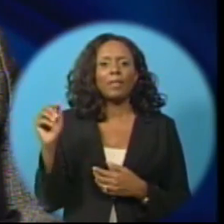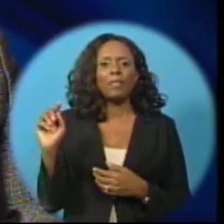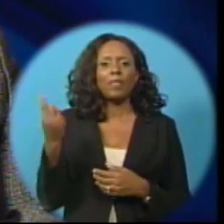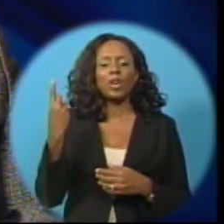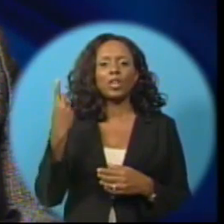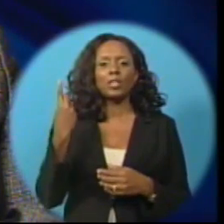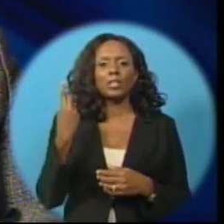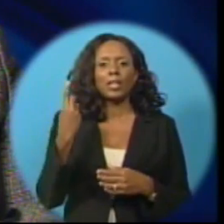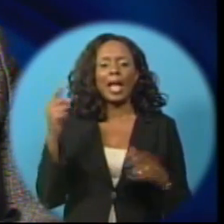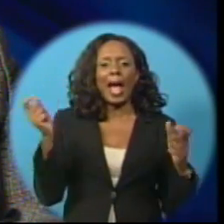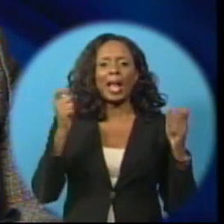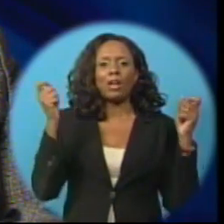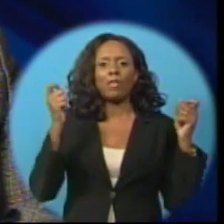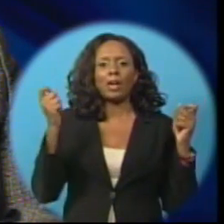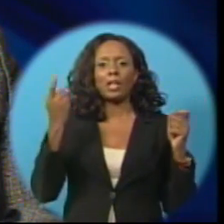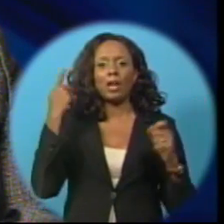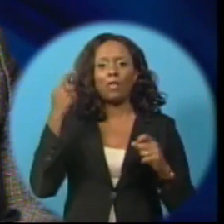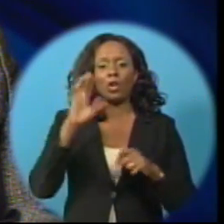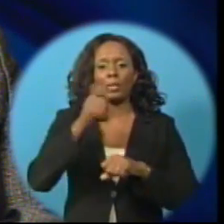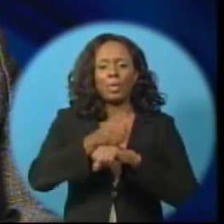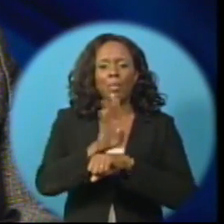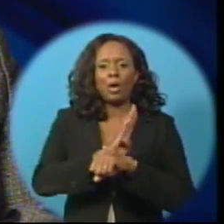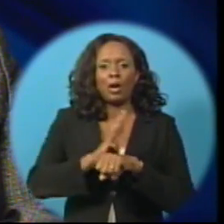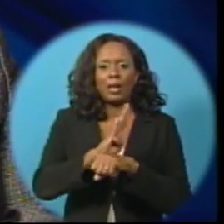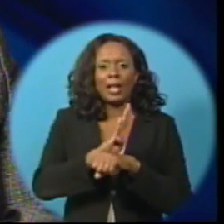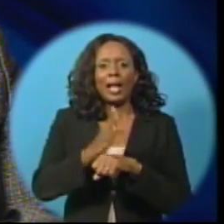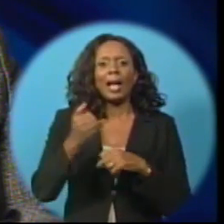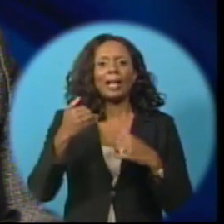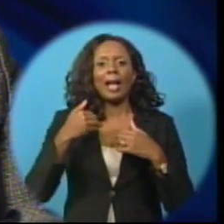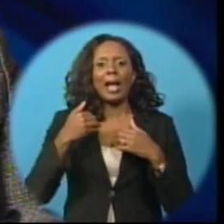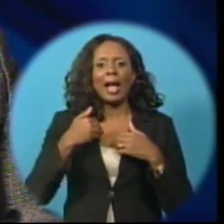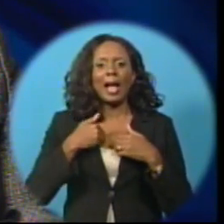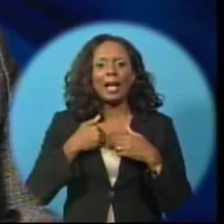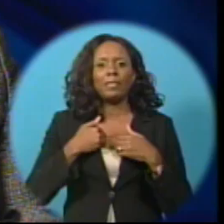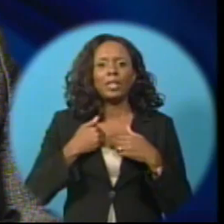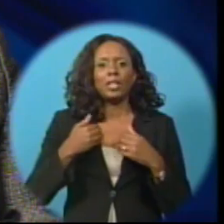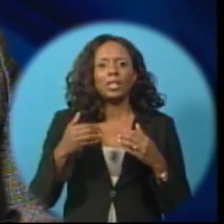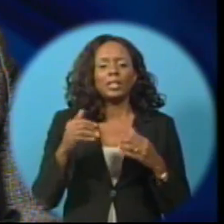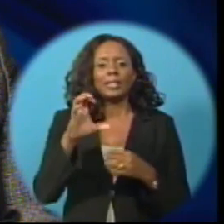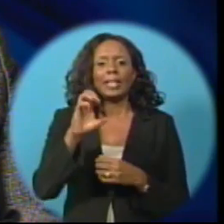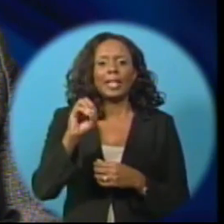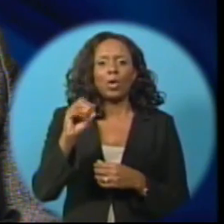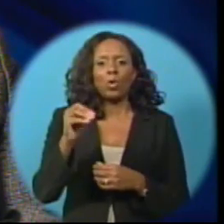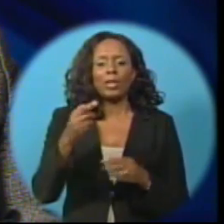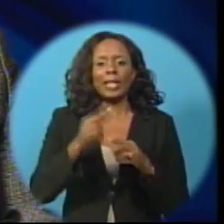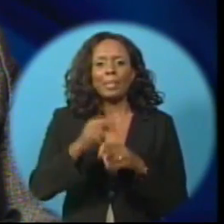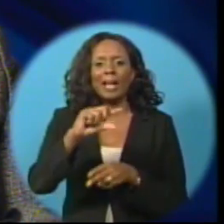in Barbados with an announcement that acting CEO Glenn Harrison is now officially appointed to that